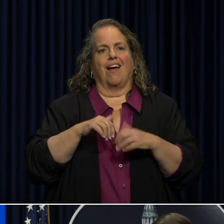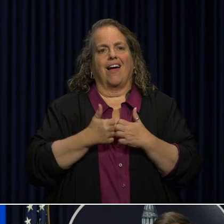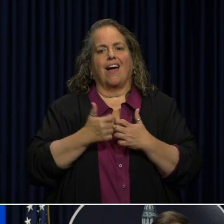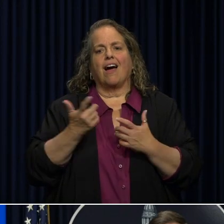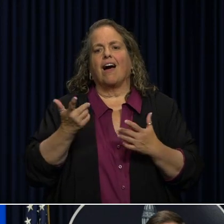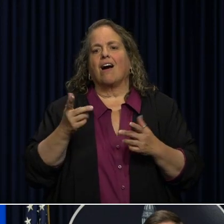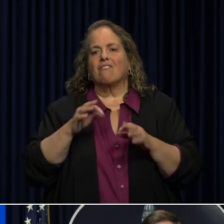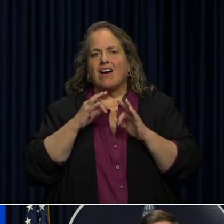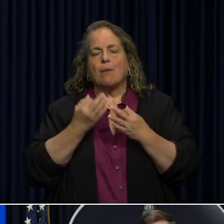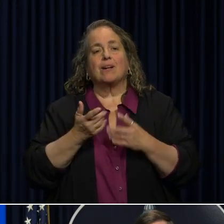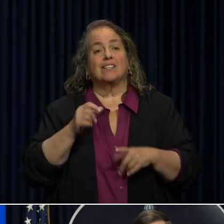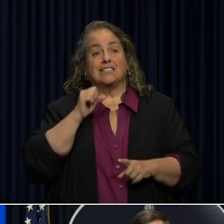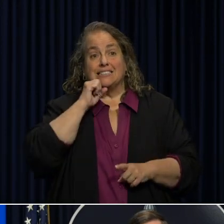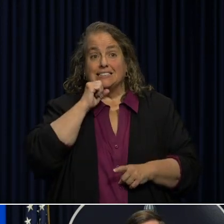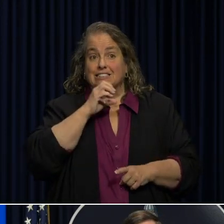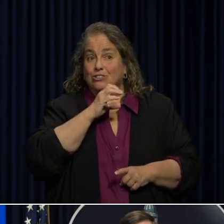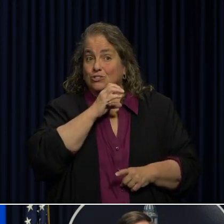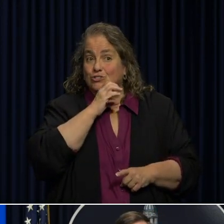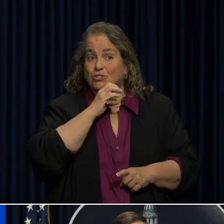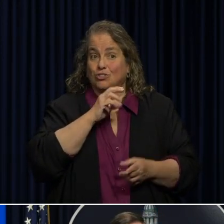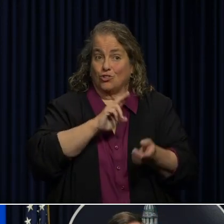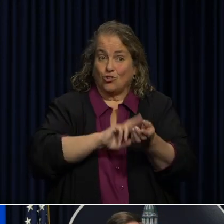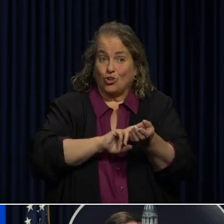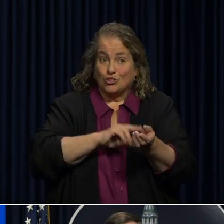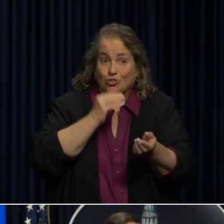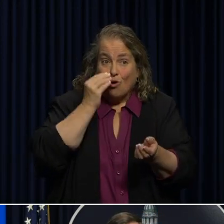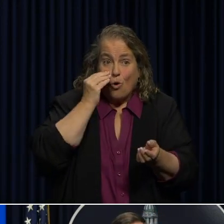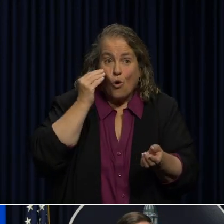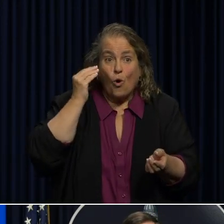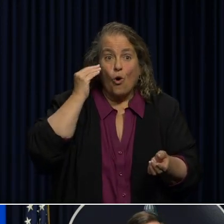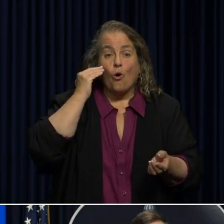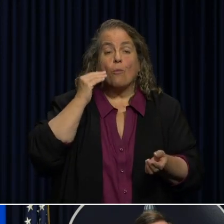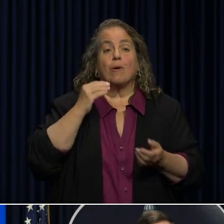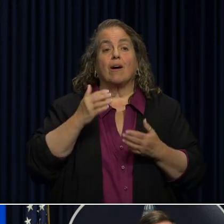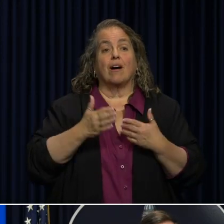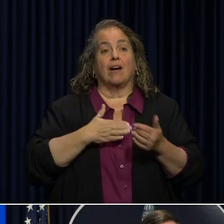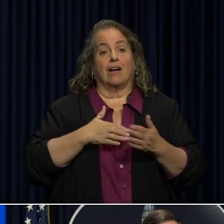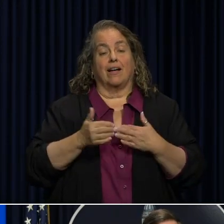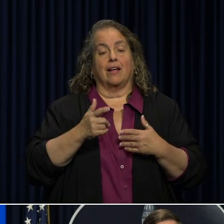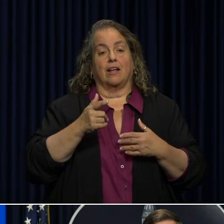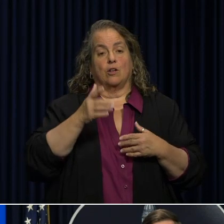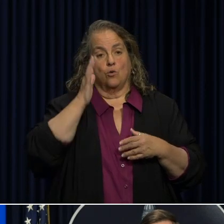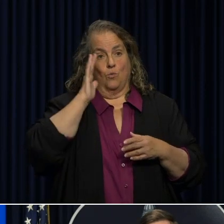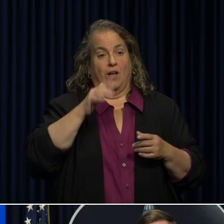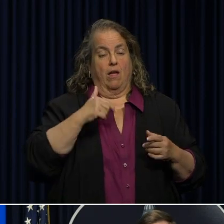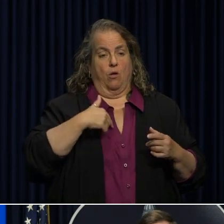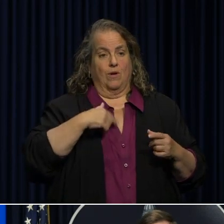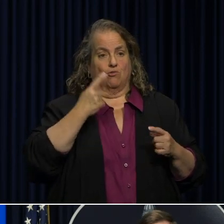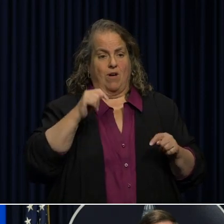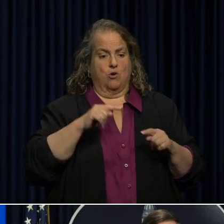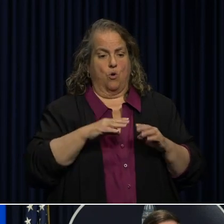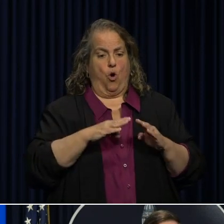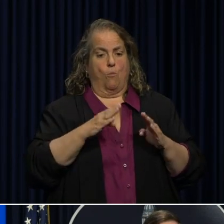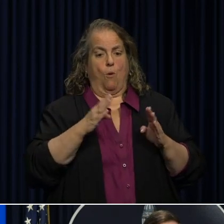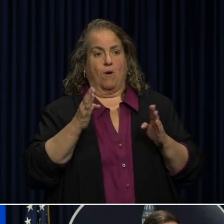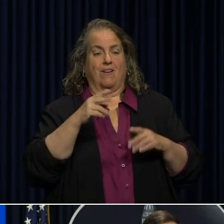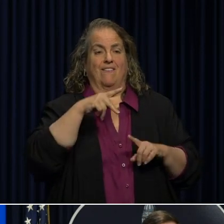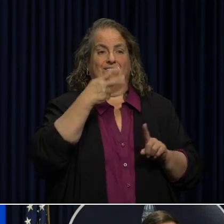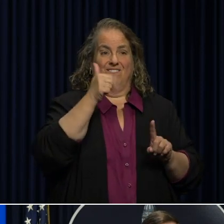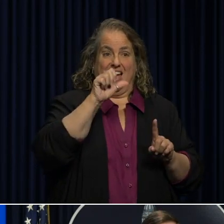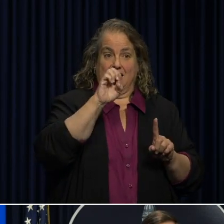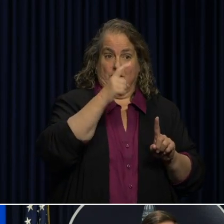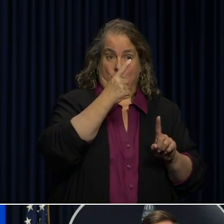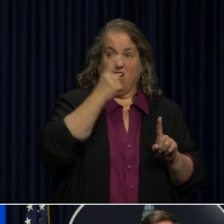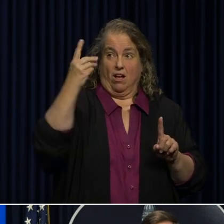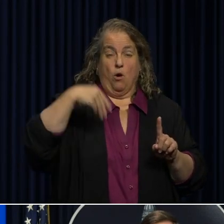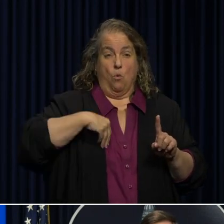for our seniors, that even when we are coming into phase 1 and even phase 2 under the White House's